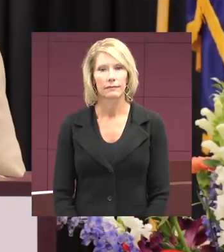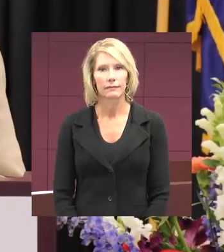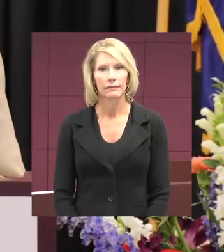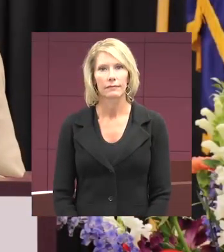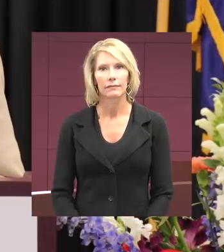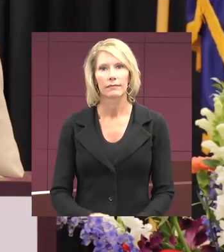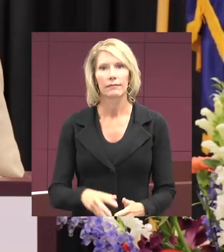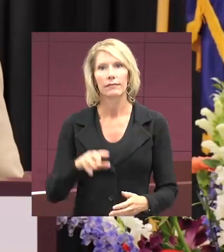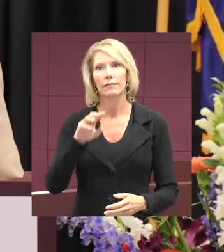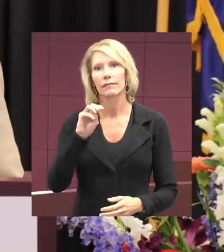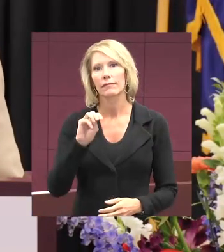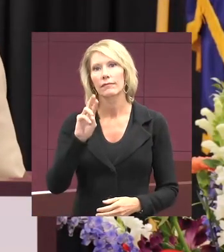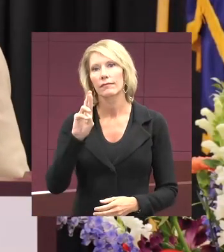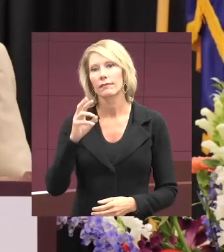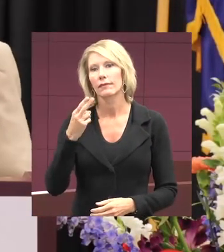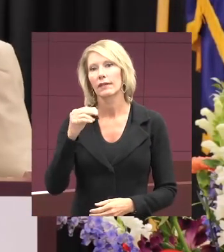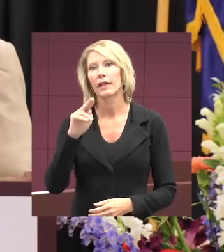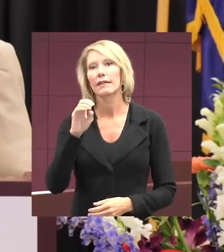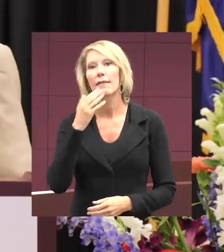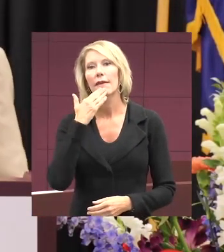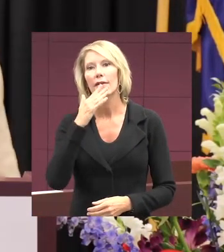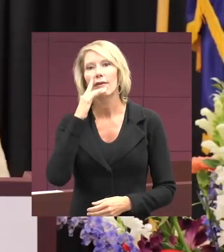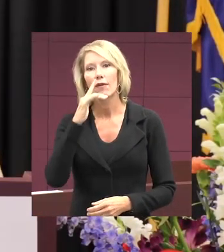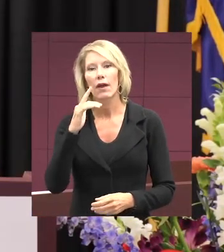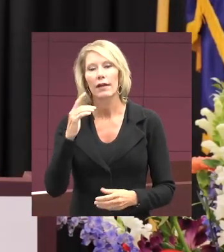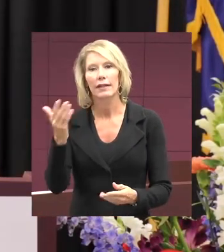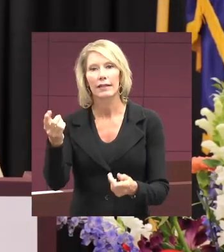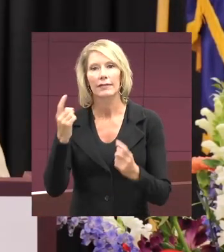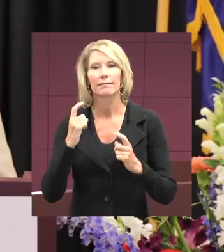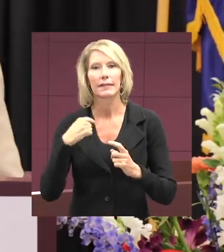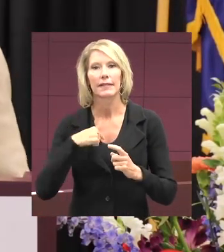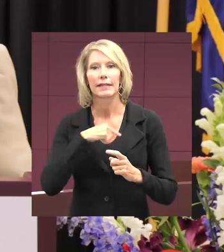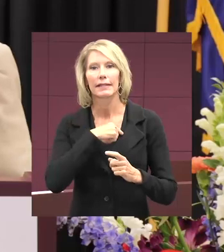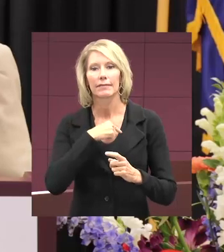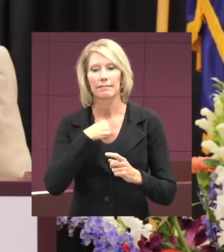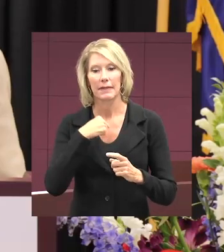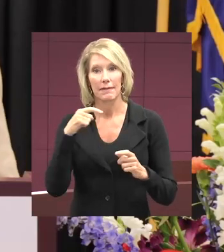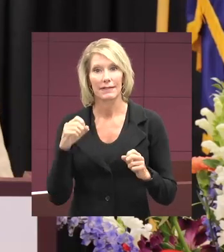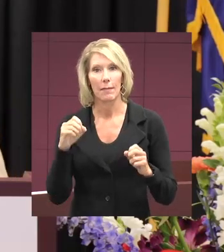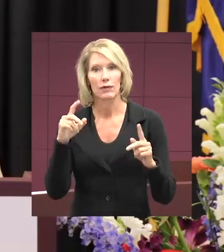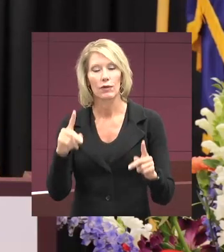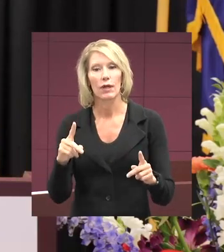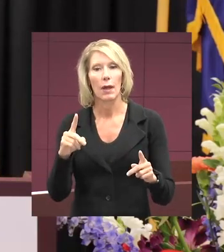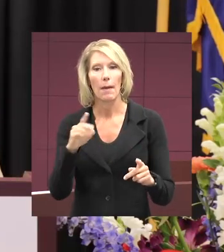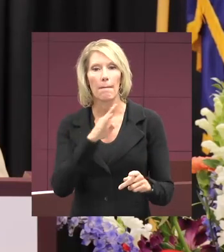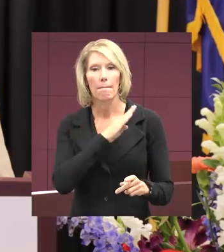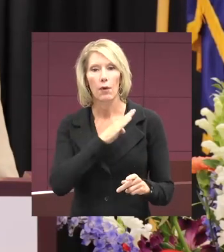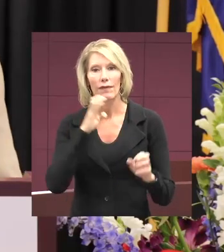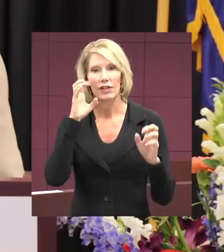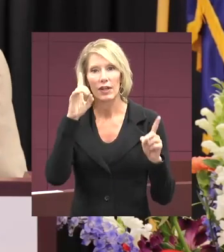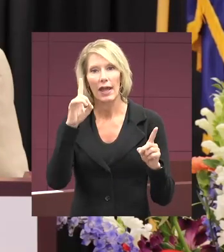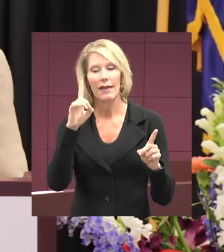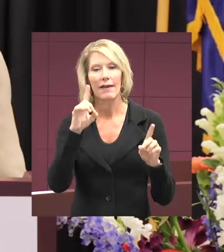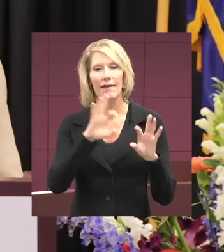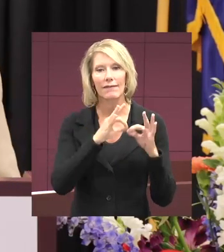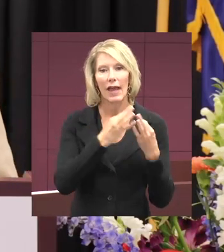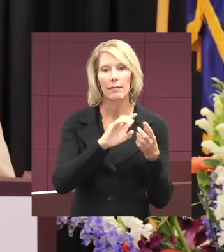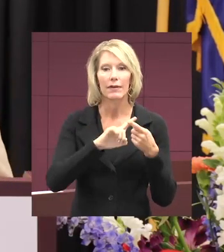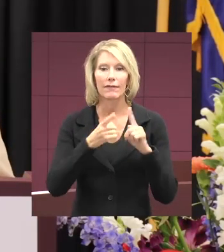Mr. Haynes, I'd just like to say thank you for giving me this opportunity. Board of Education, parents, families, friends, staff